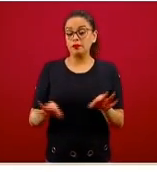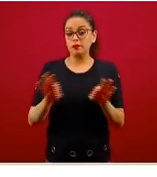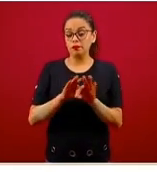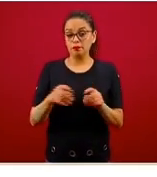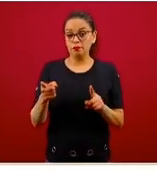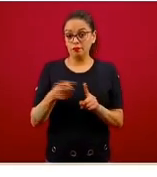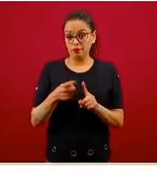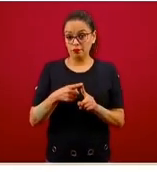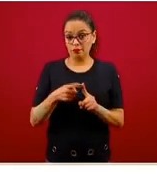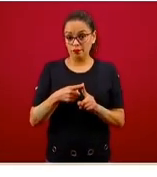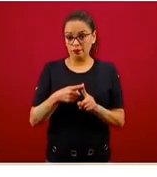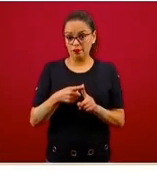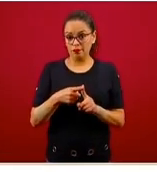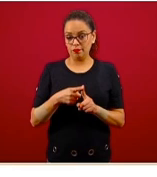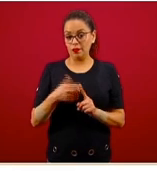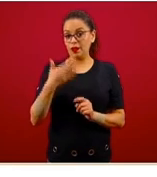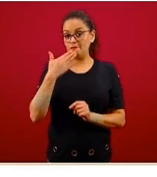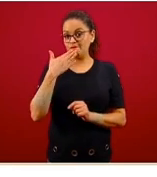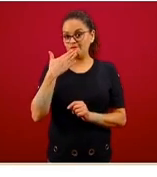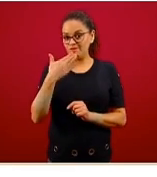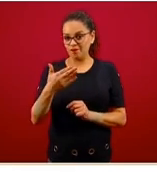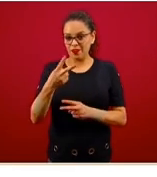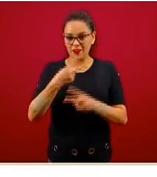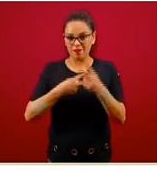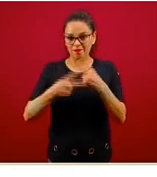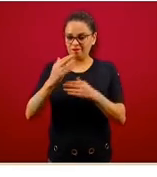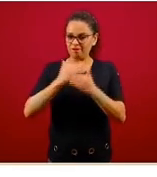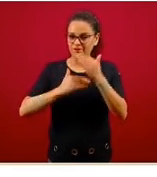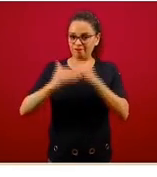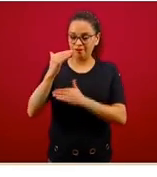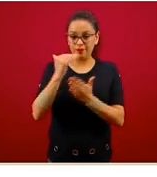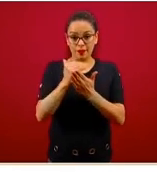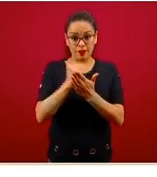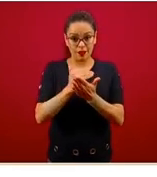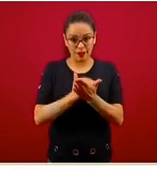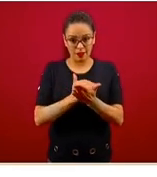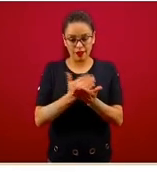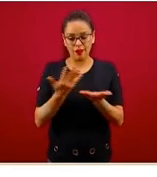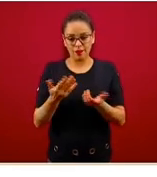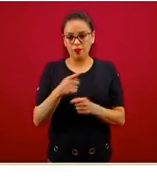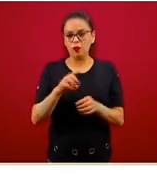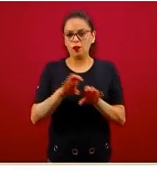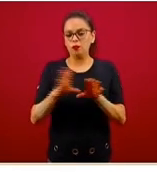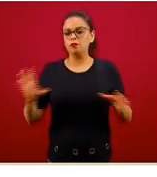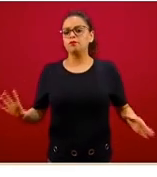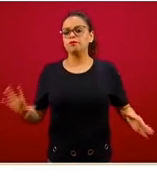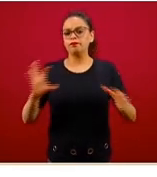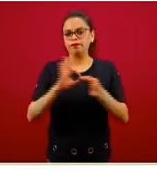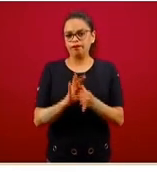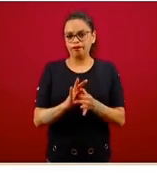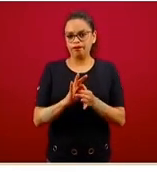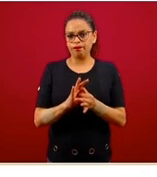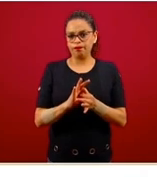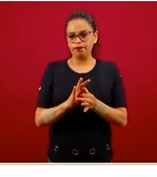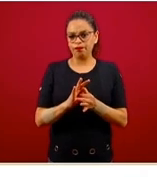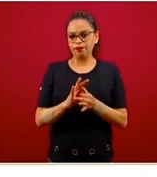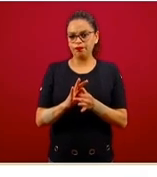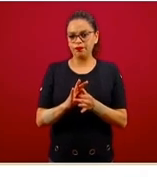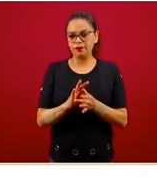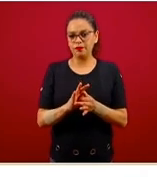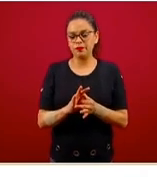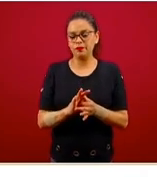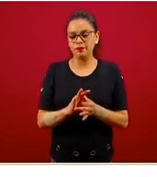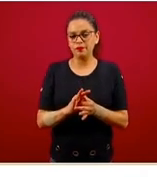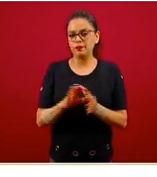One de major esta guía, success that has la come from this conexión que guide hay sociedad is civil the connection that para